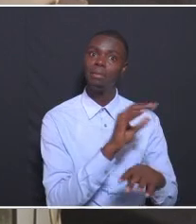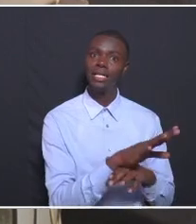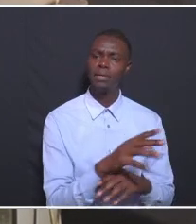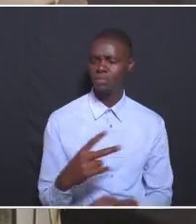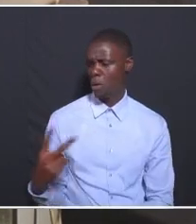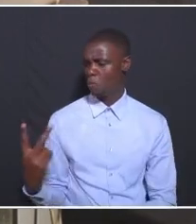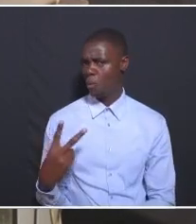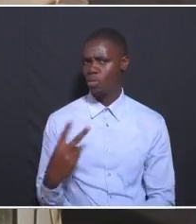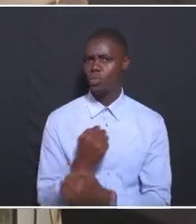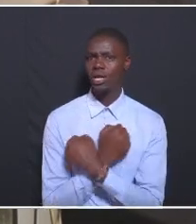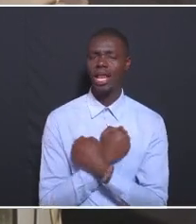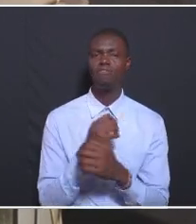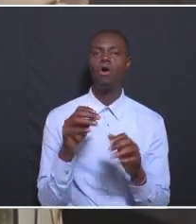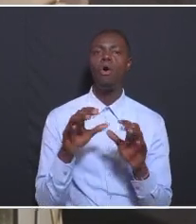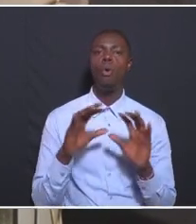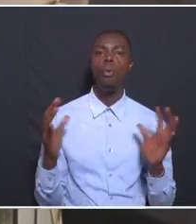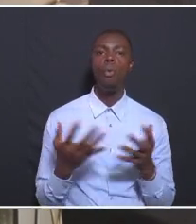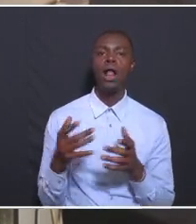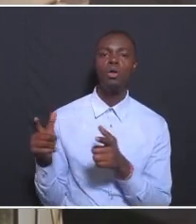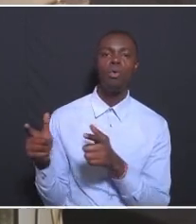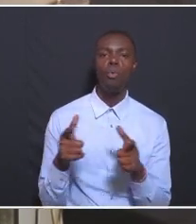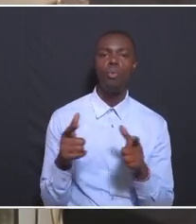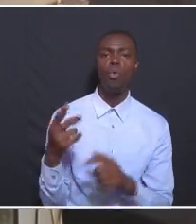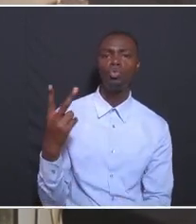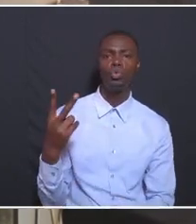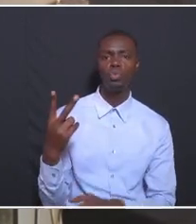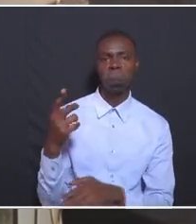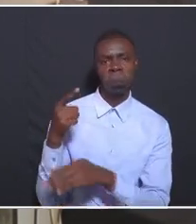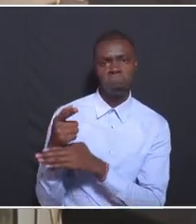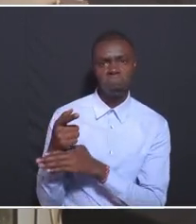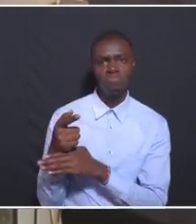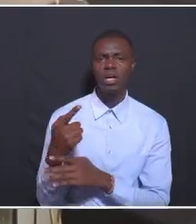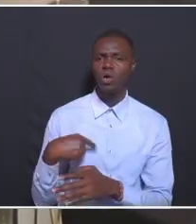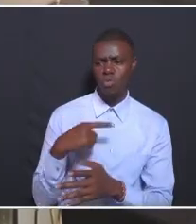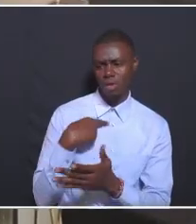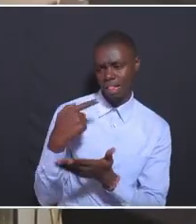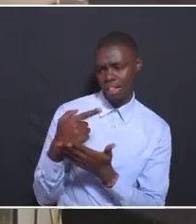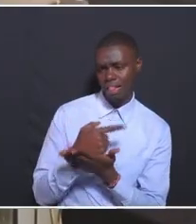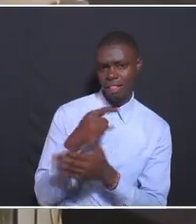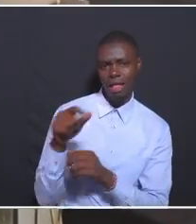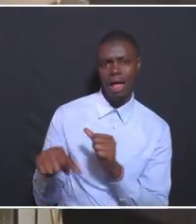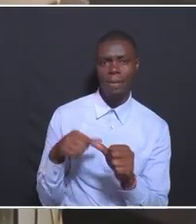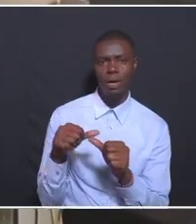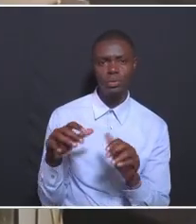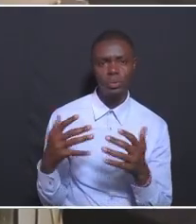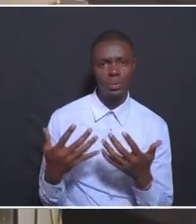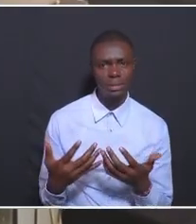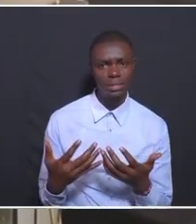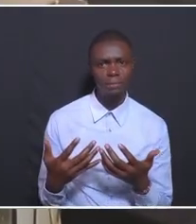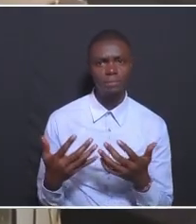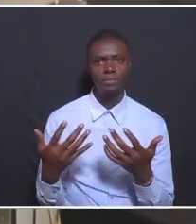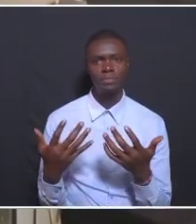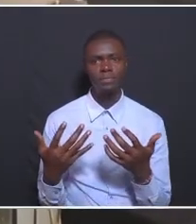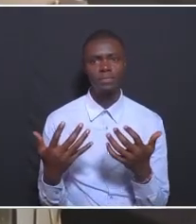loved World War II films, and we often used to talk a lot about, you know, the